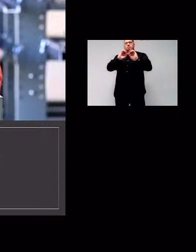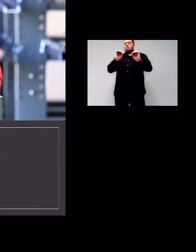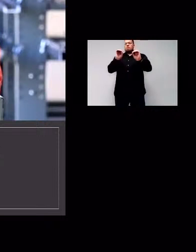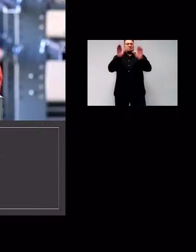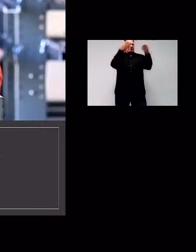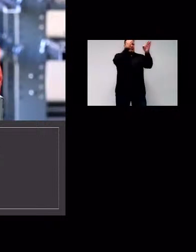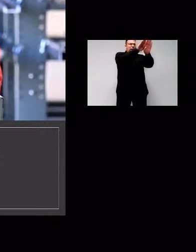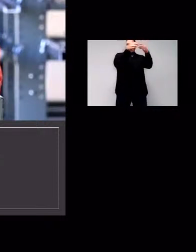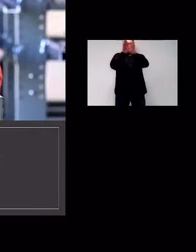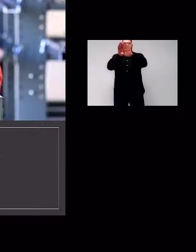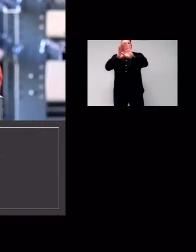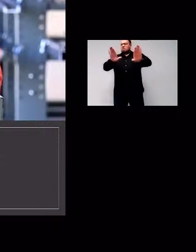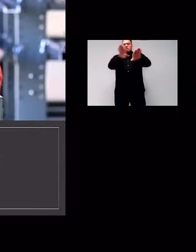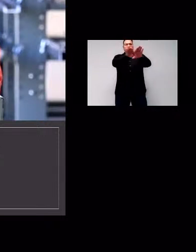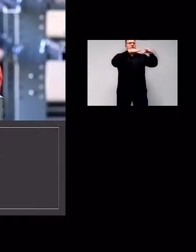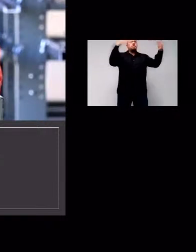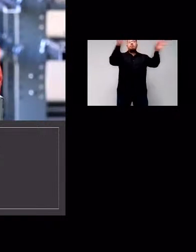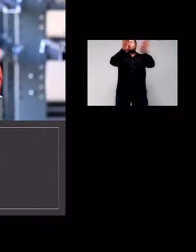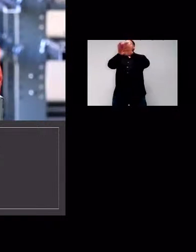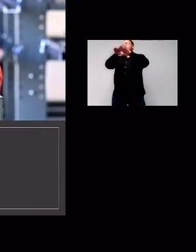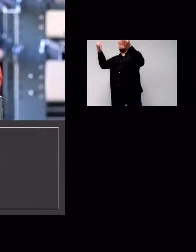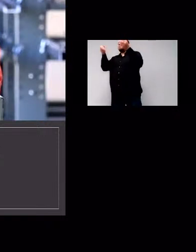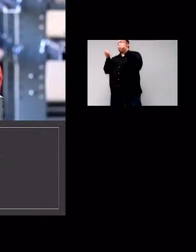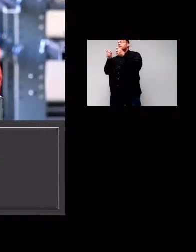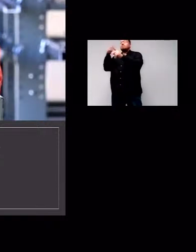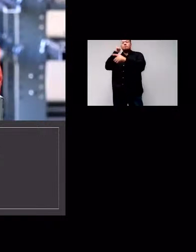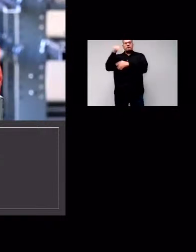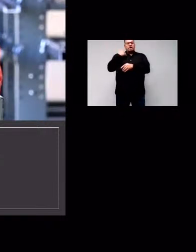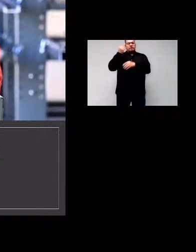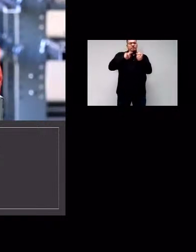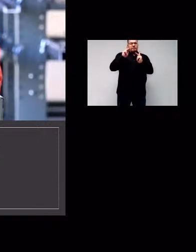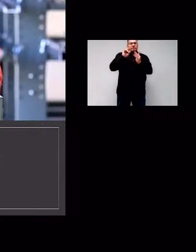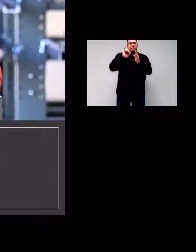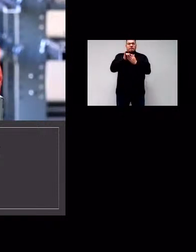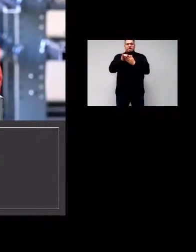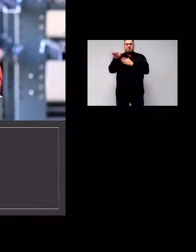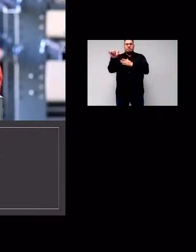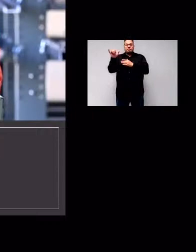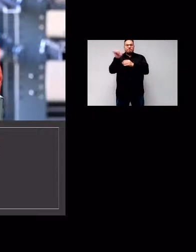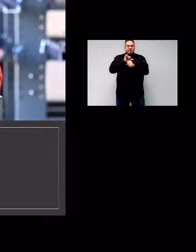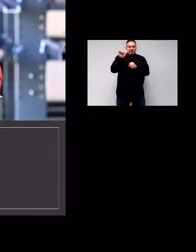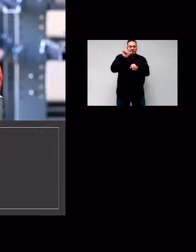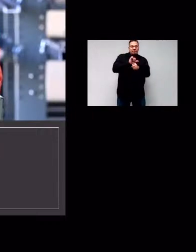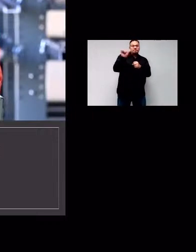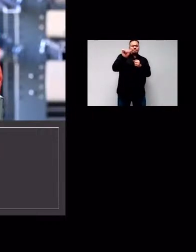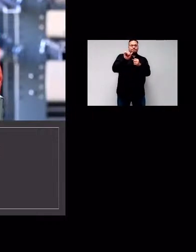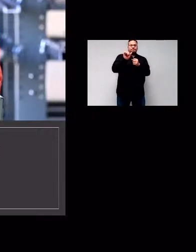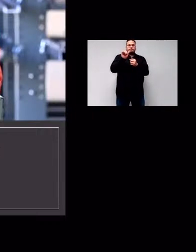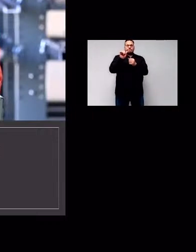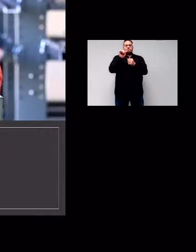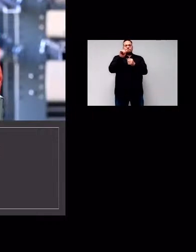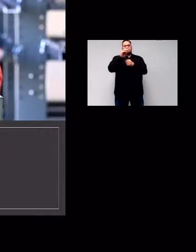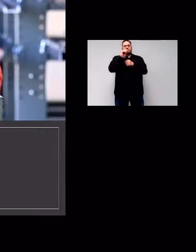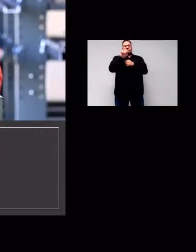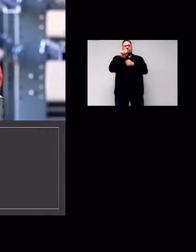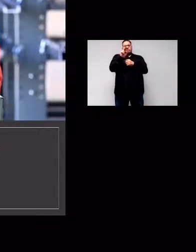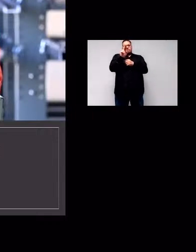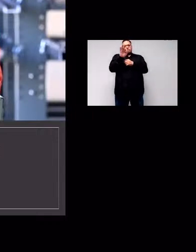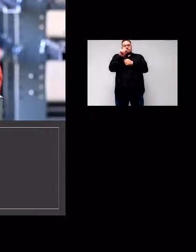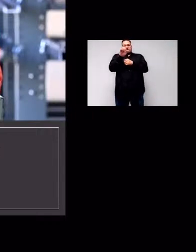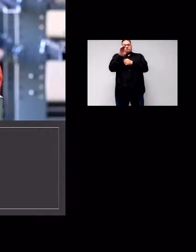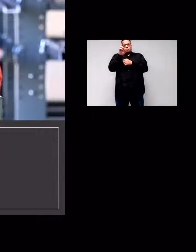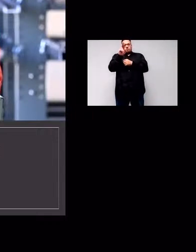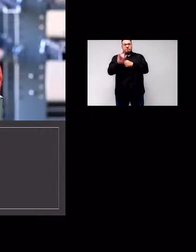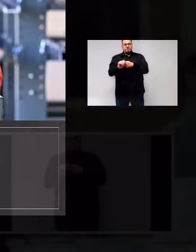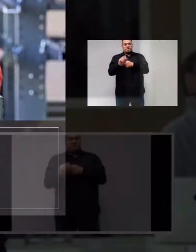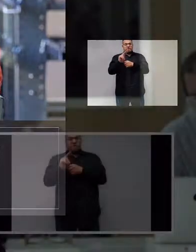doors for young people. For example, in the manufacturing program that Noah's in, students learn MIG, TIG, and stick welding.